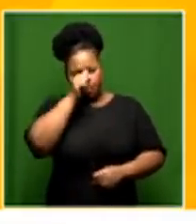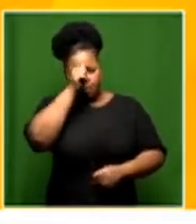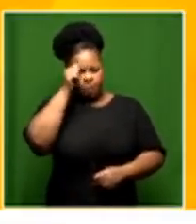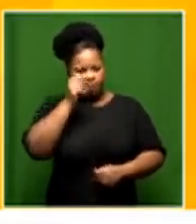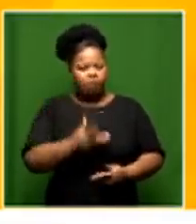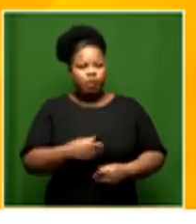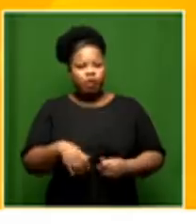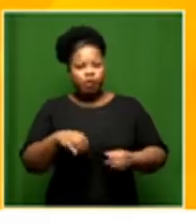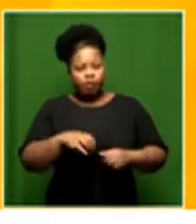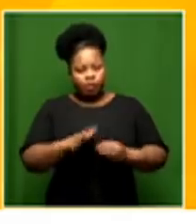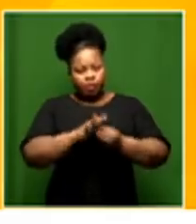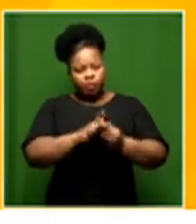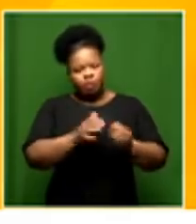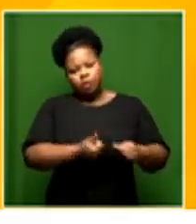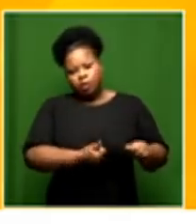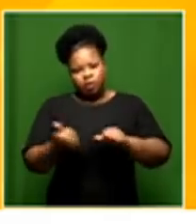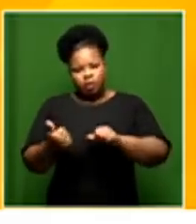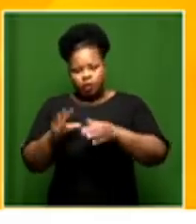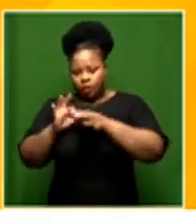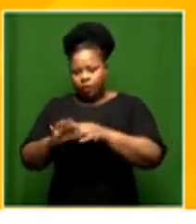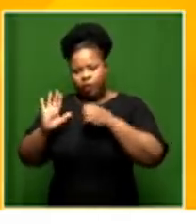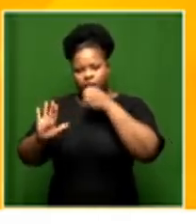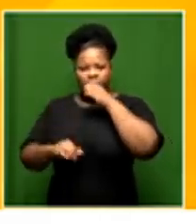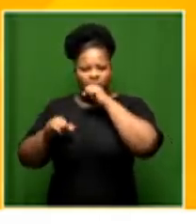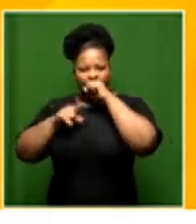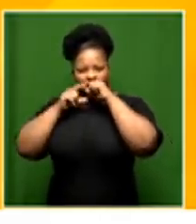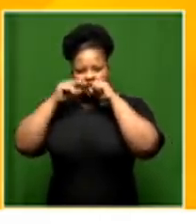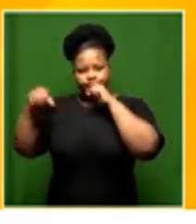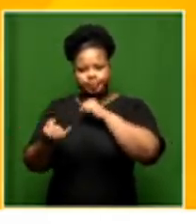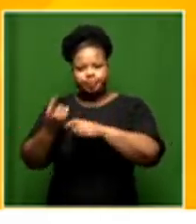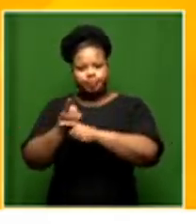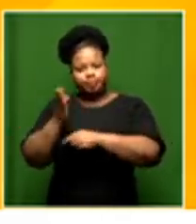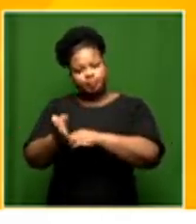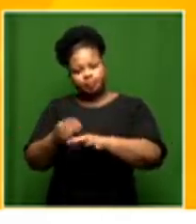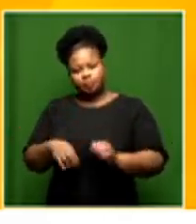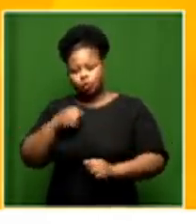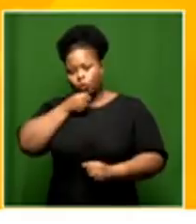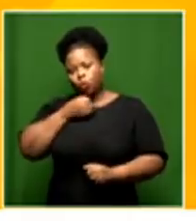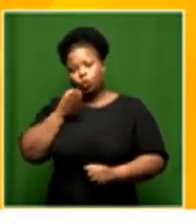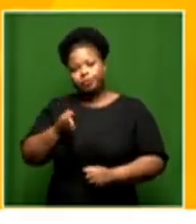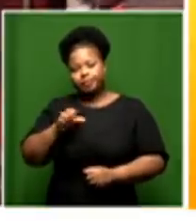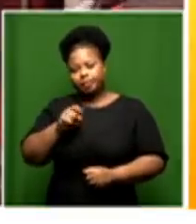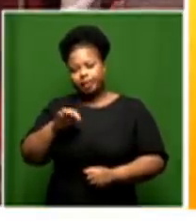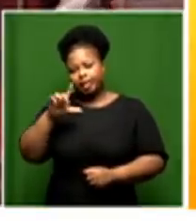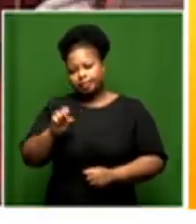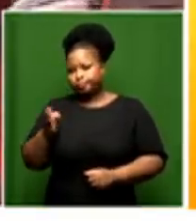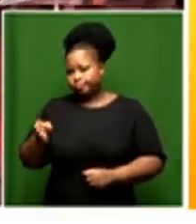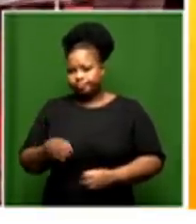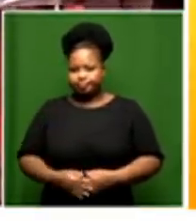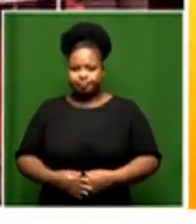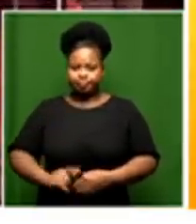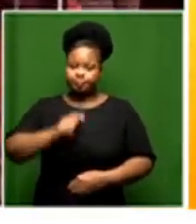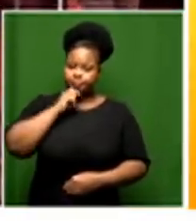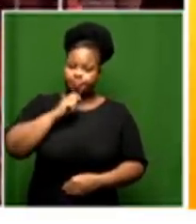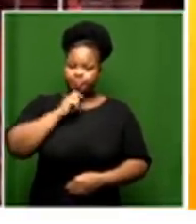in Emalahleni back to the home of Jackson Mthembu. We now cross back to our reporter Samkele Maseko. Samkele, a very good morning